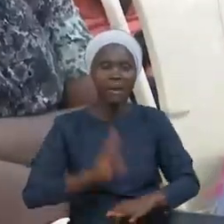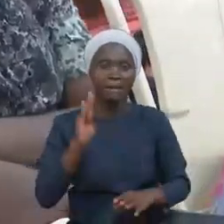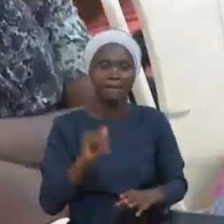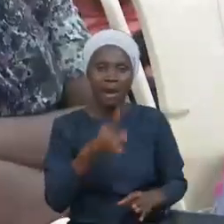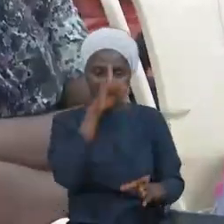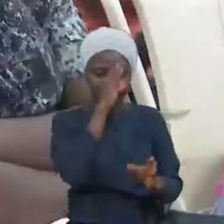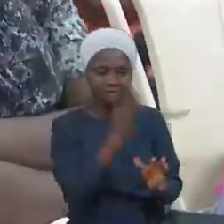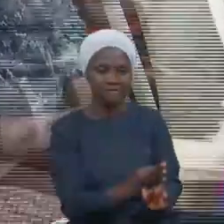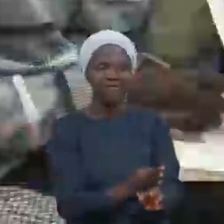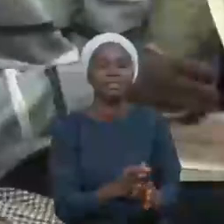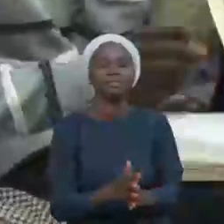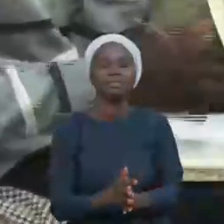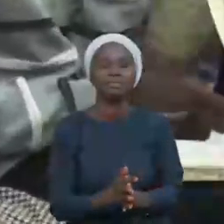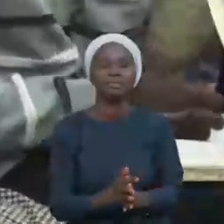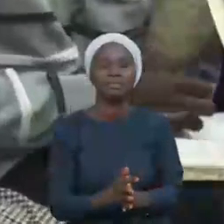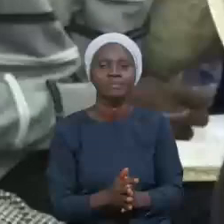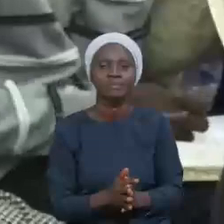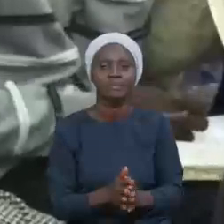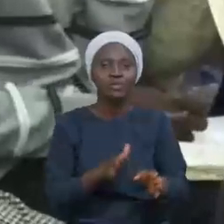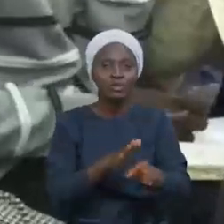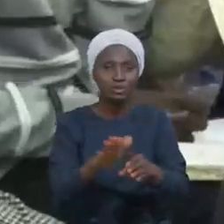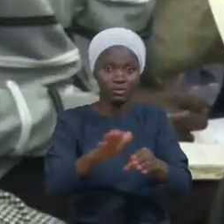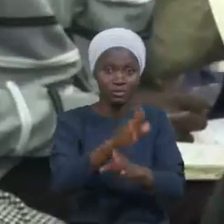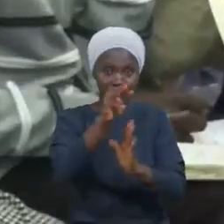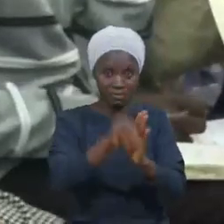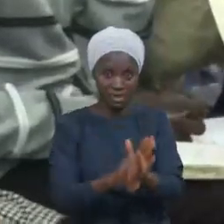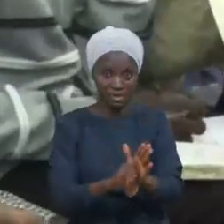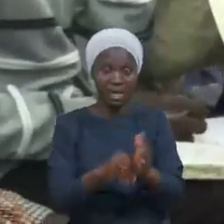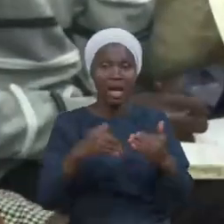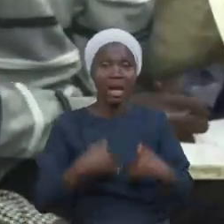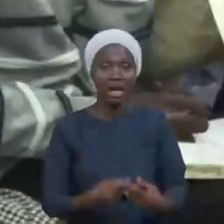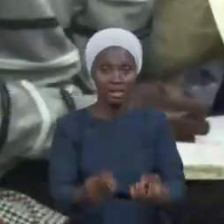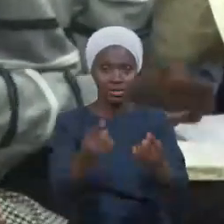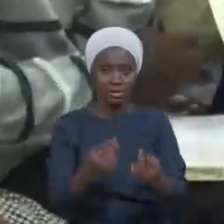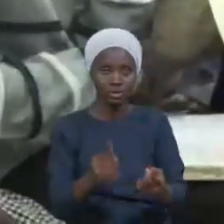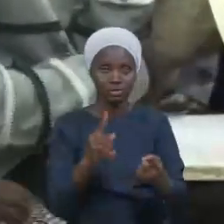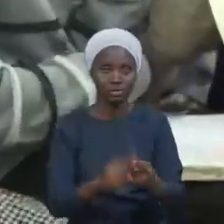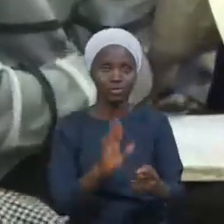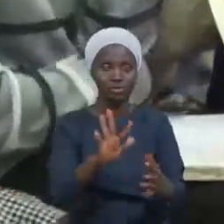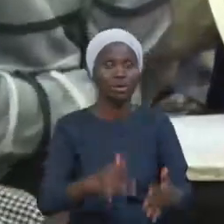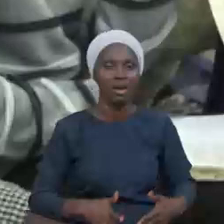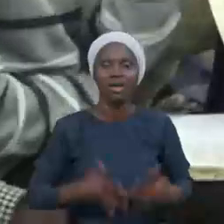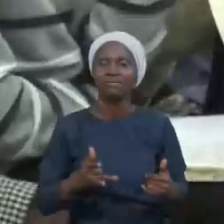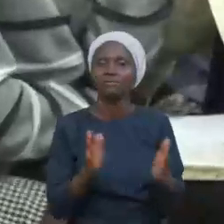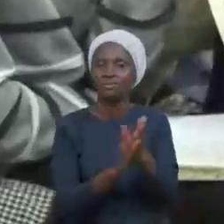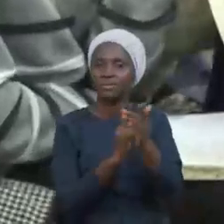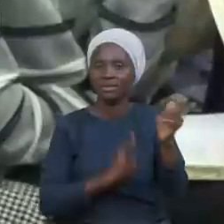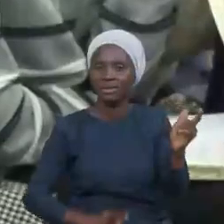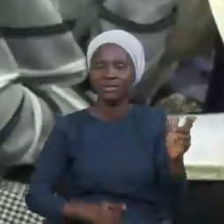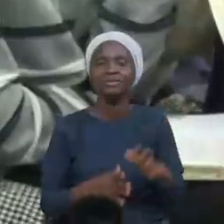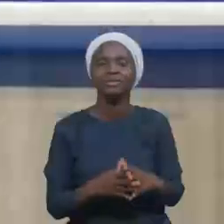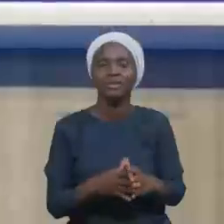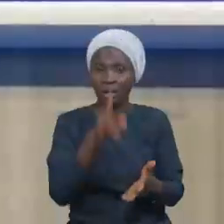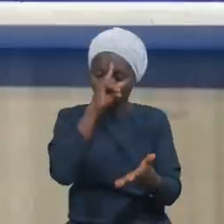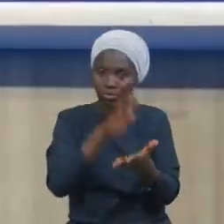Fulfillment has come in your life. Praise the Lord. Trust in the Lord tonight. All